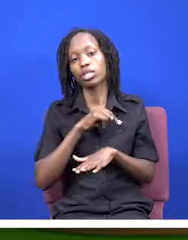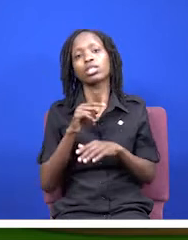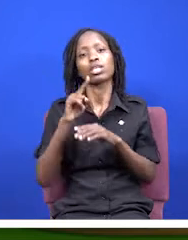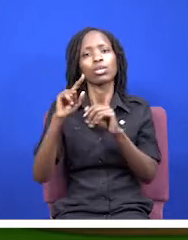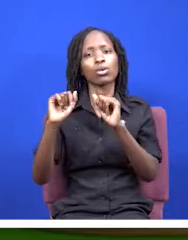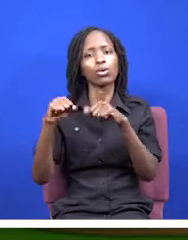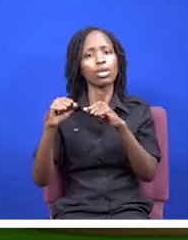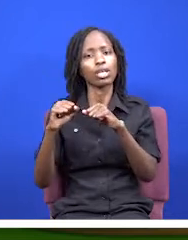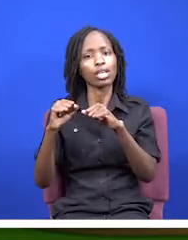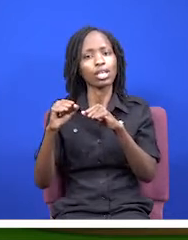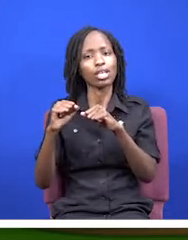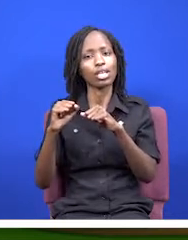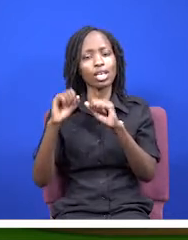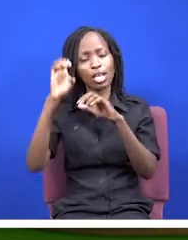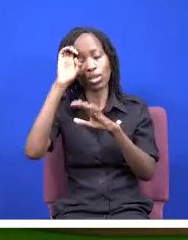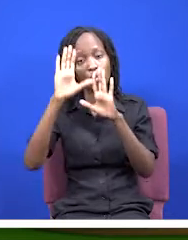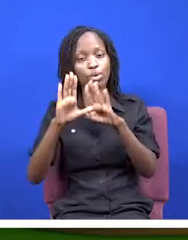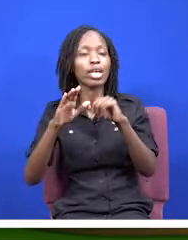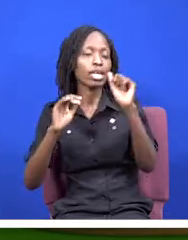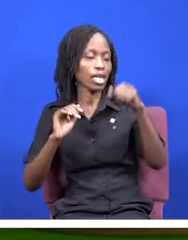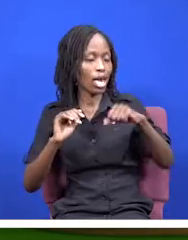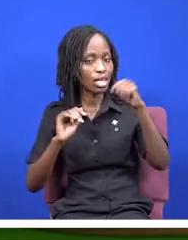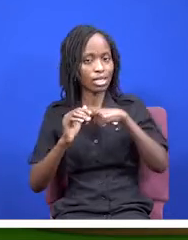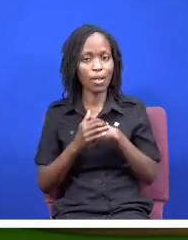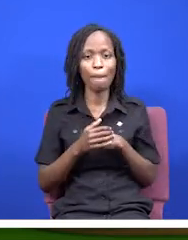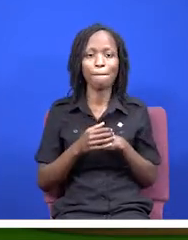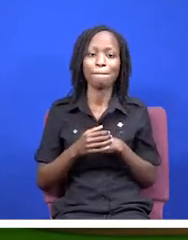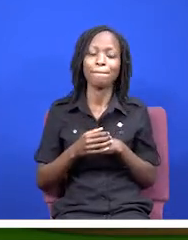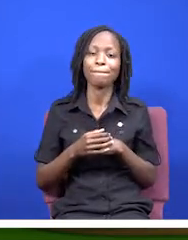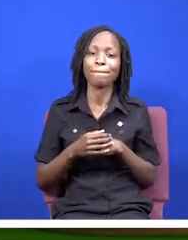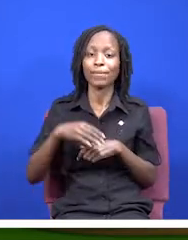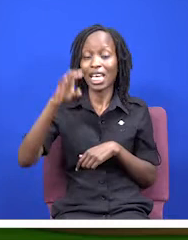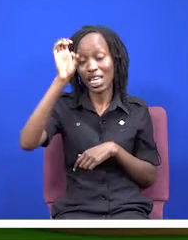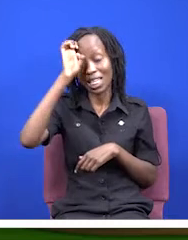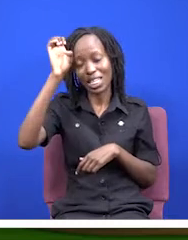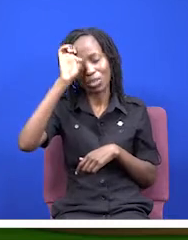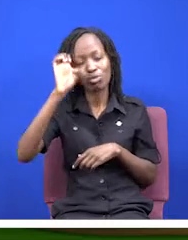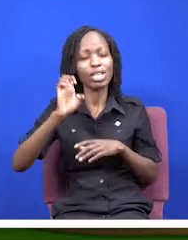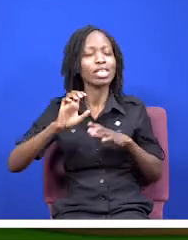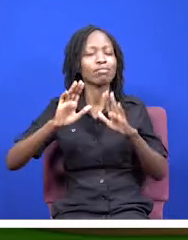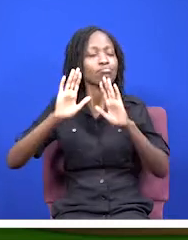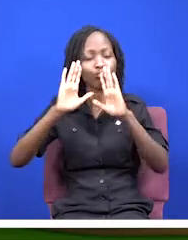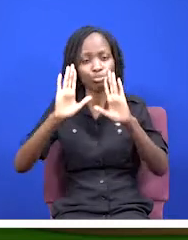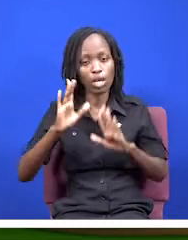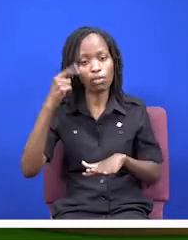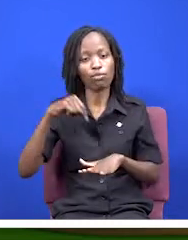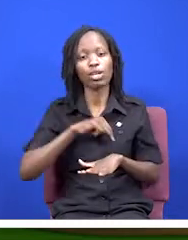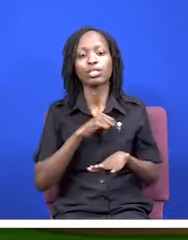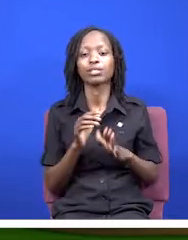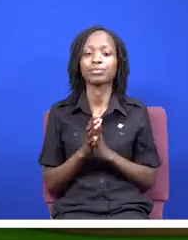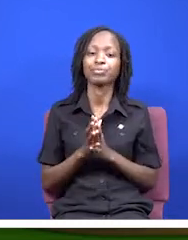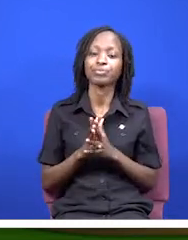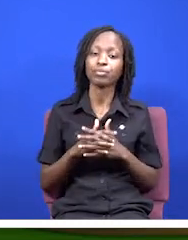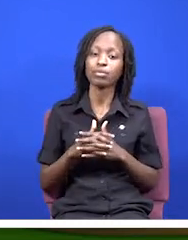us. Do you agree, Shadi and Shali? Yes, we do. Yes, the education is very, very important